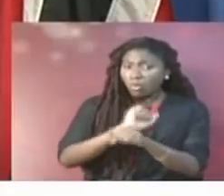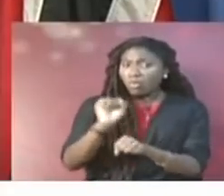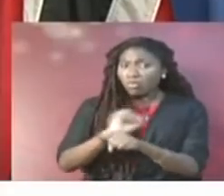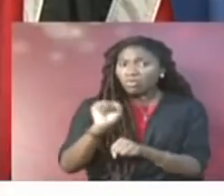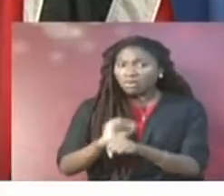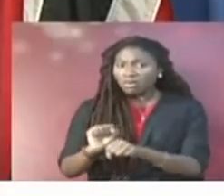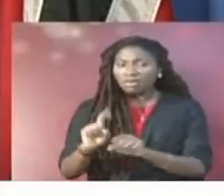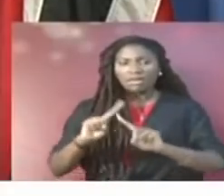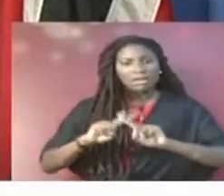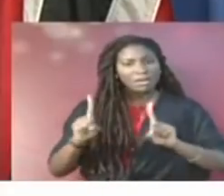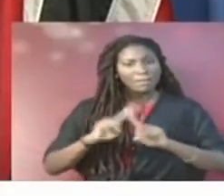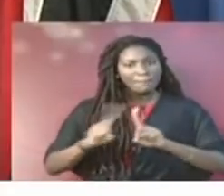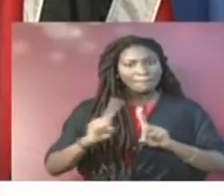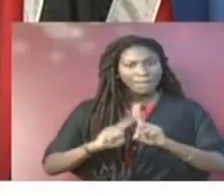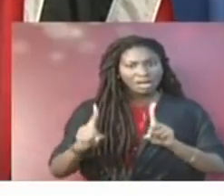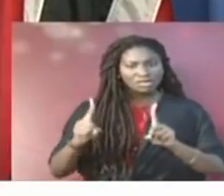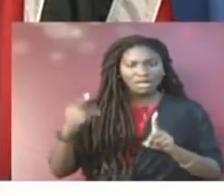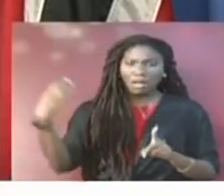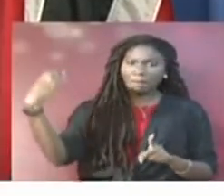have a problem that is different to COVID.